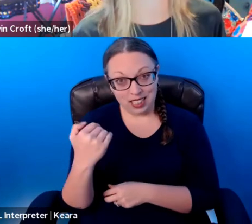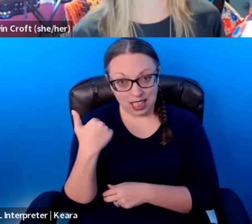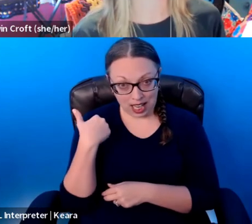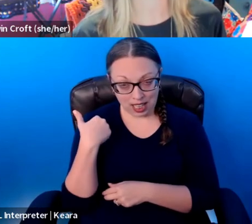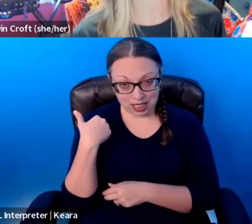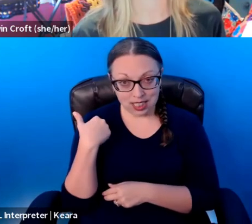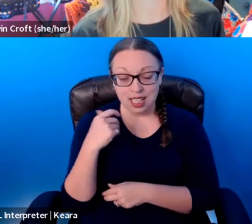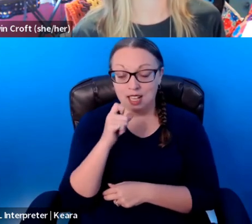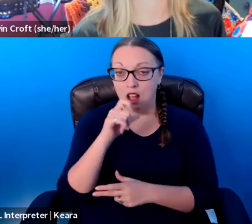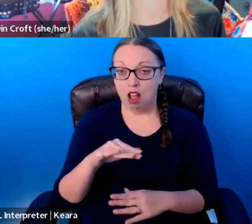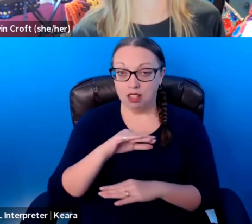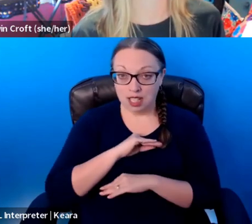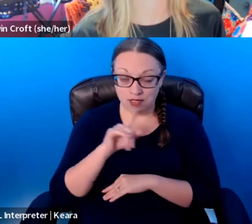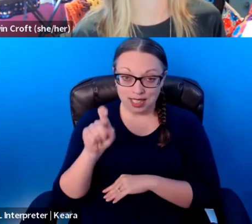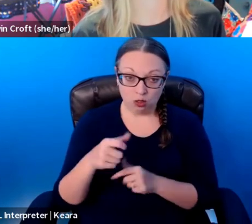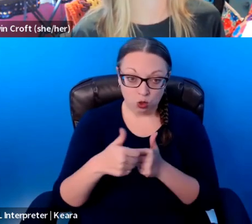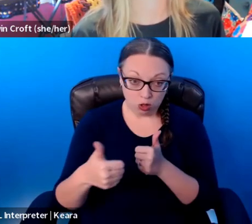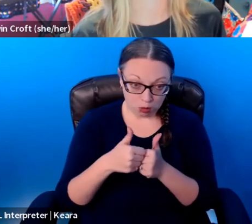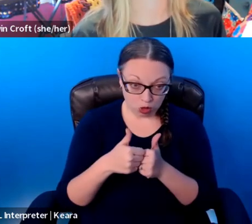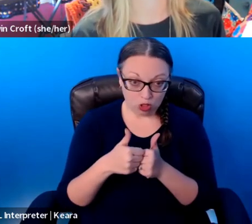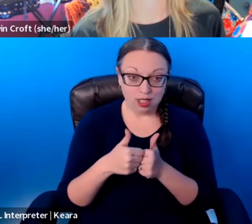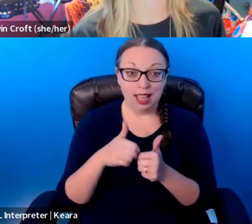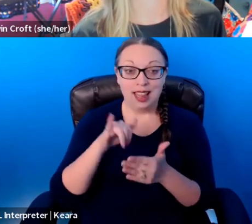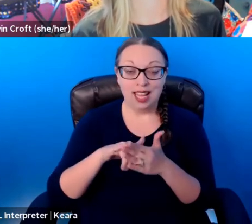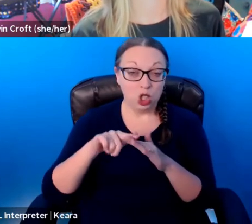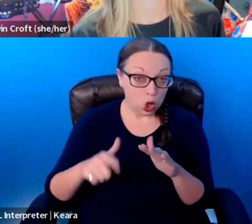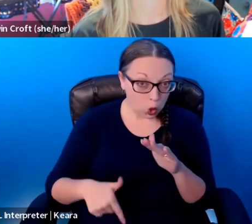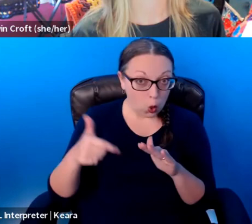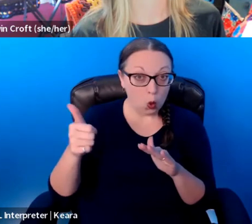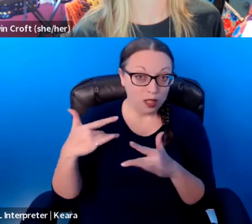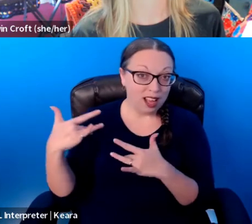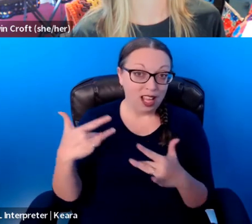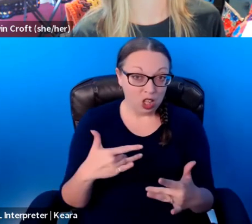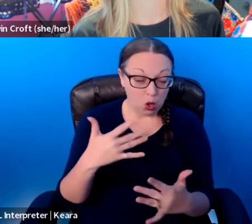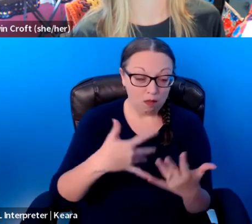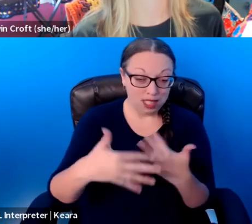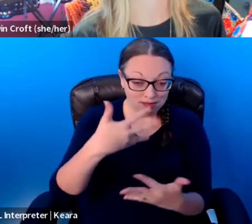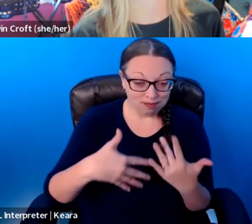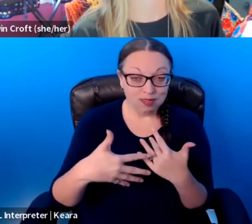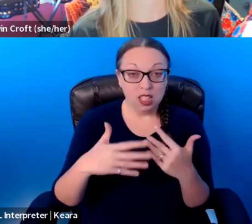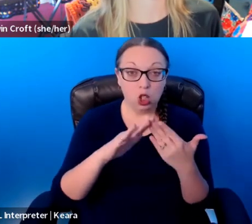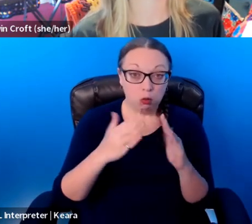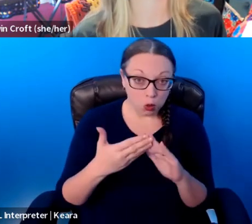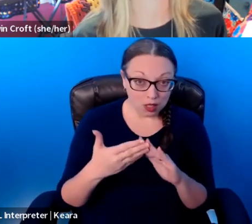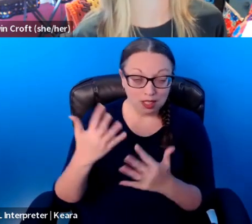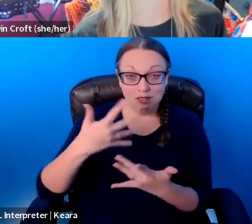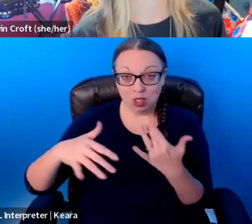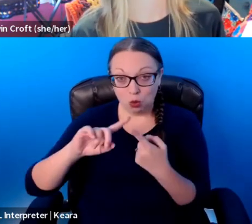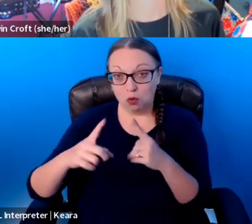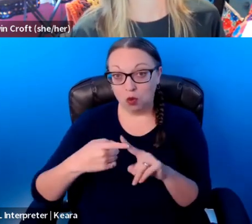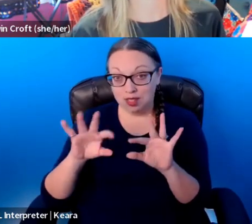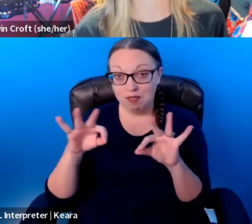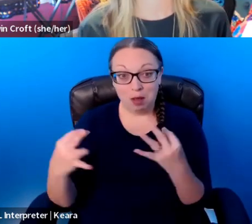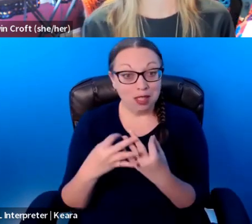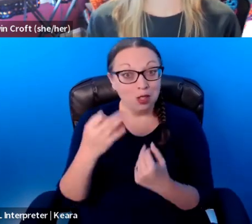need for transportation was associated with the lowest likelihood of being active in the community and interacting with friends and family. Like if everybody